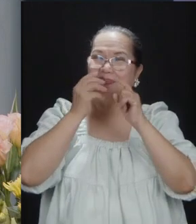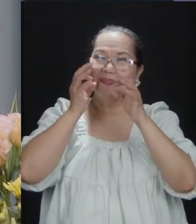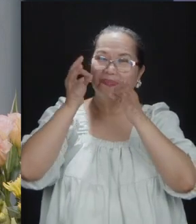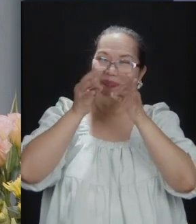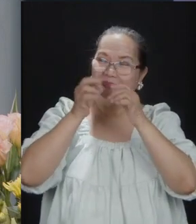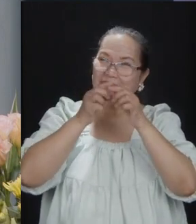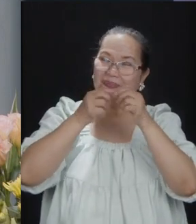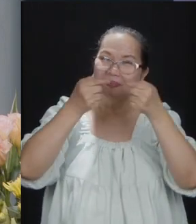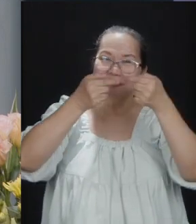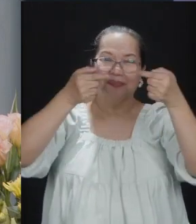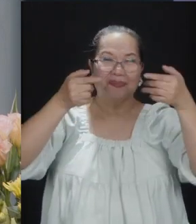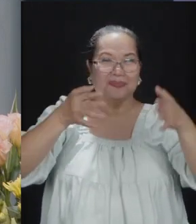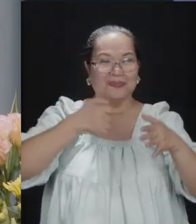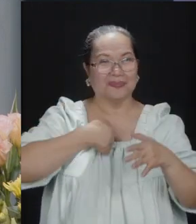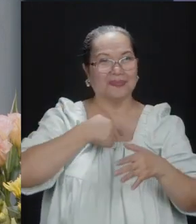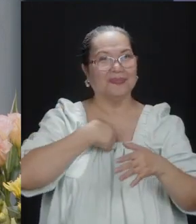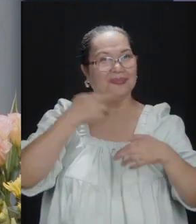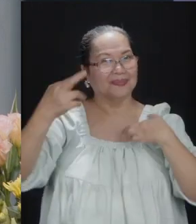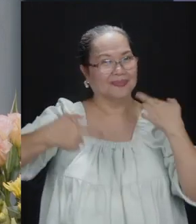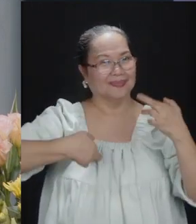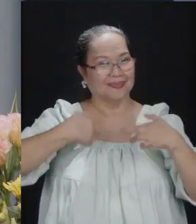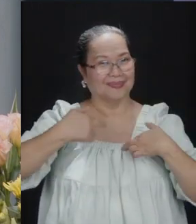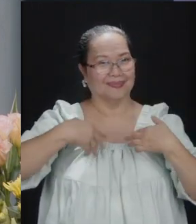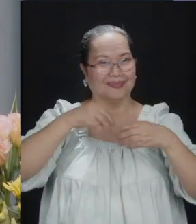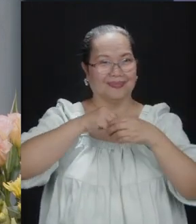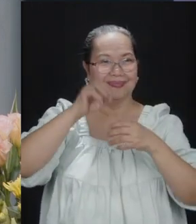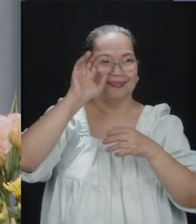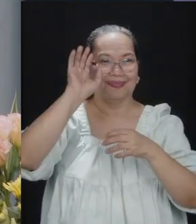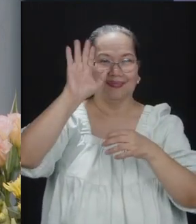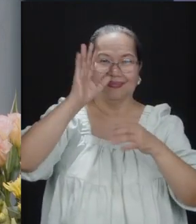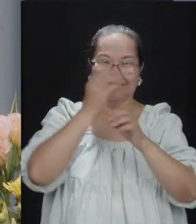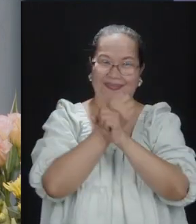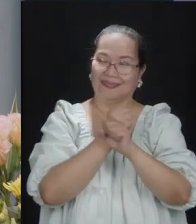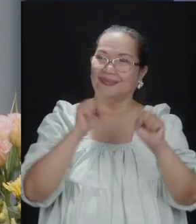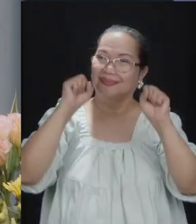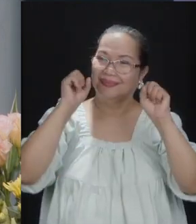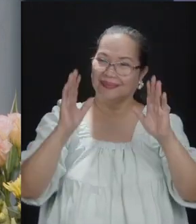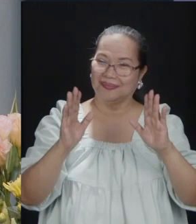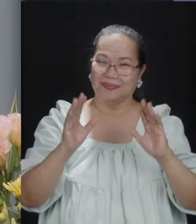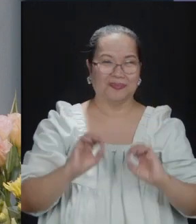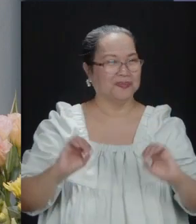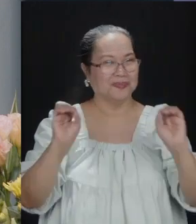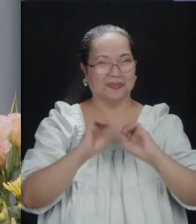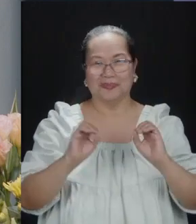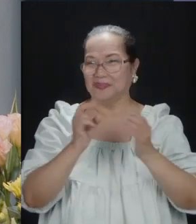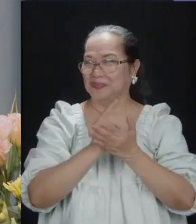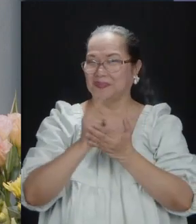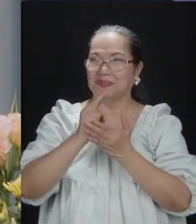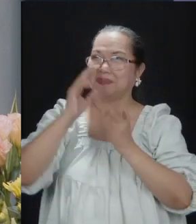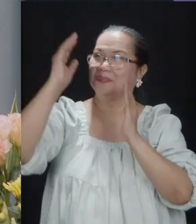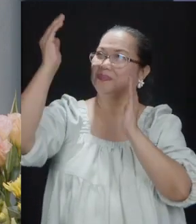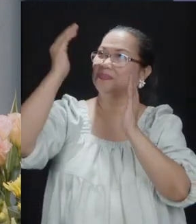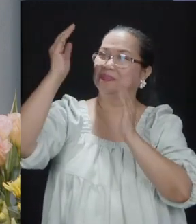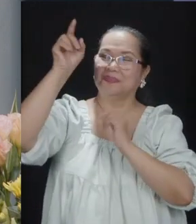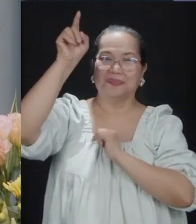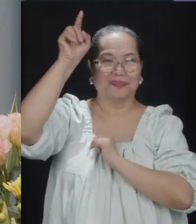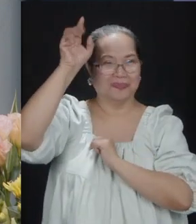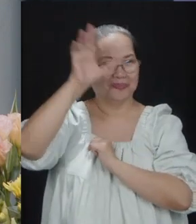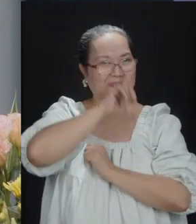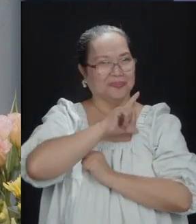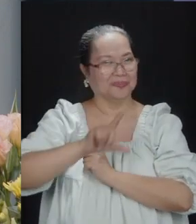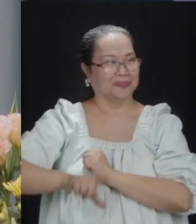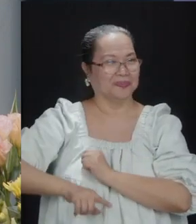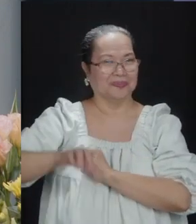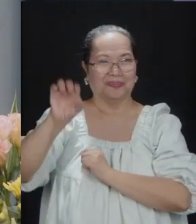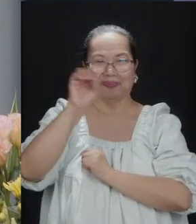my enemies because I rejoice in your salvation. There is none holy like the Lord, for there is